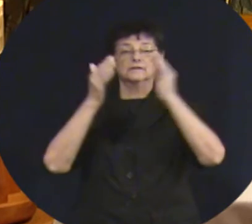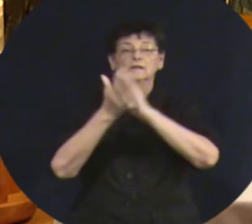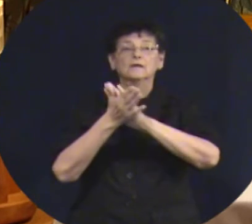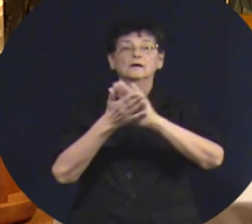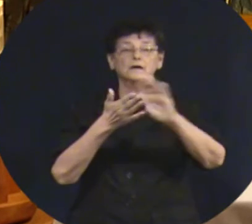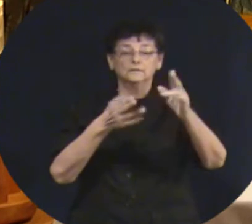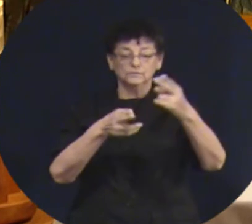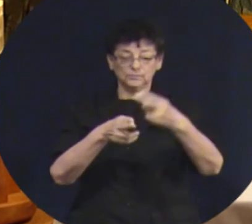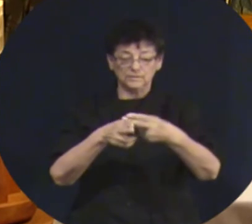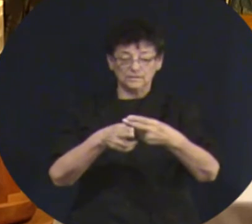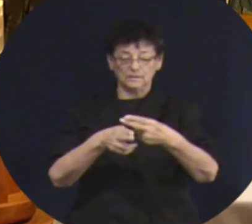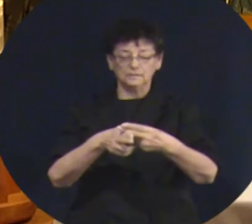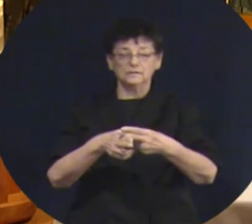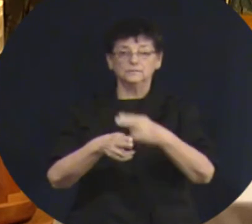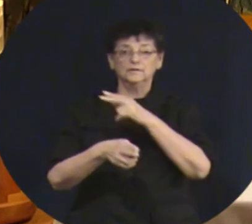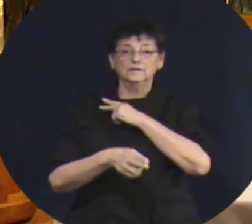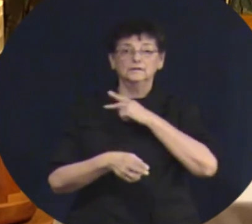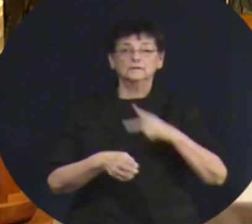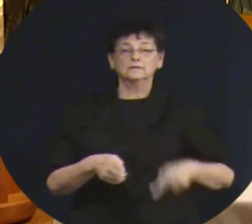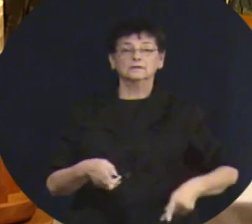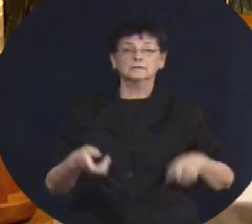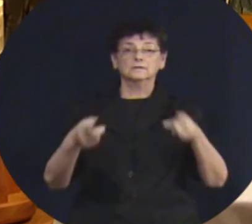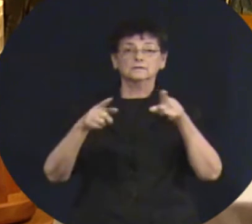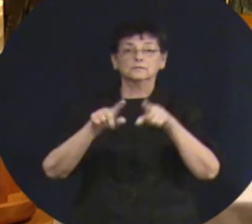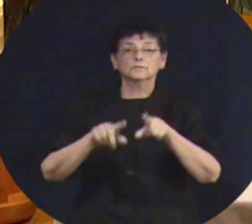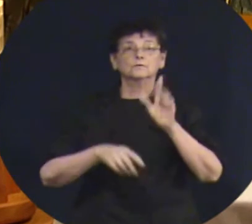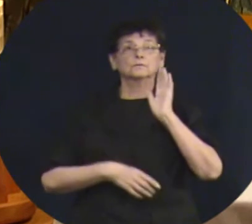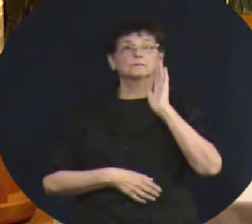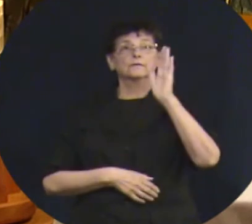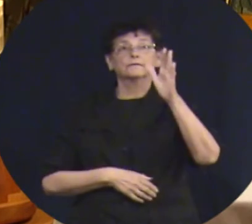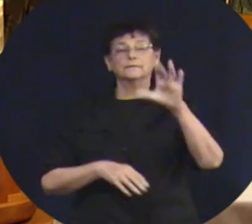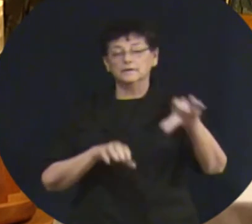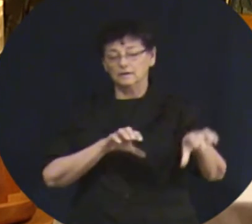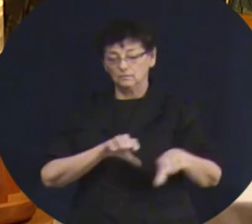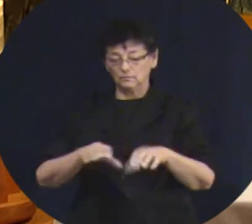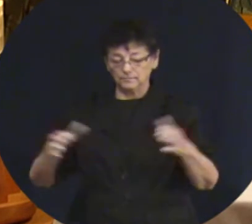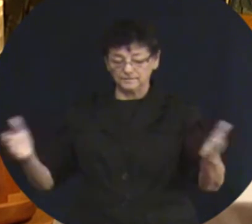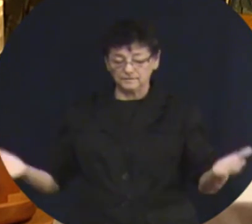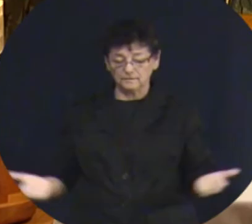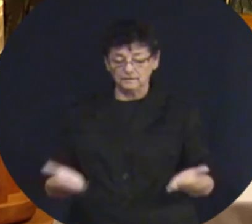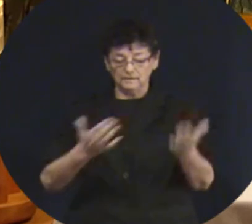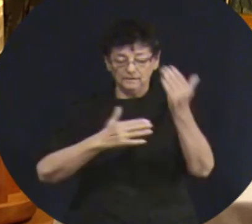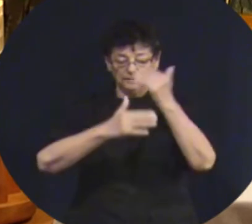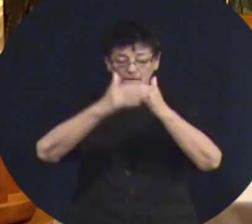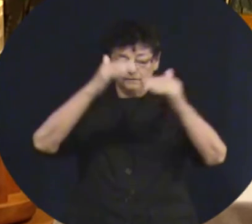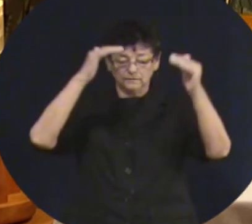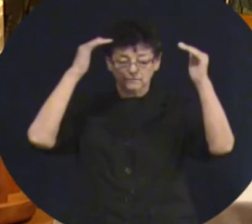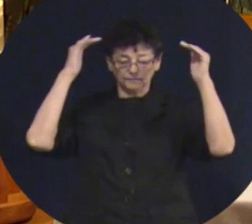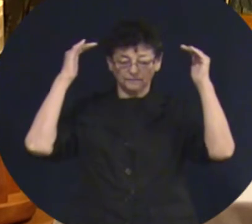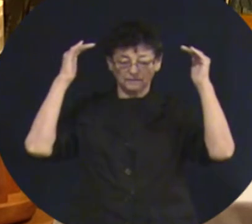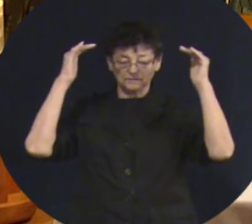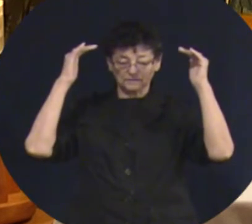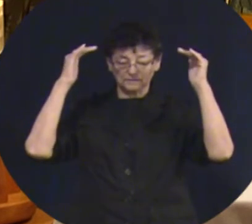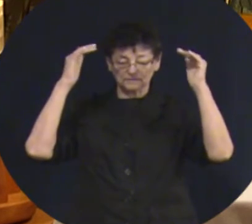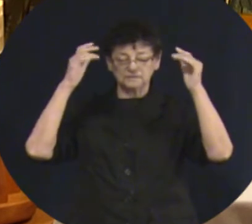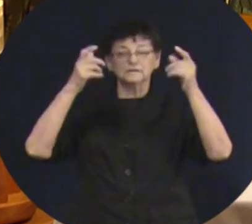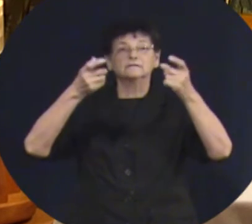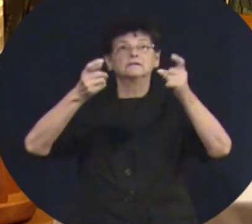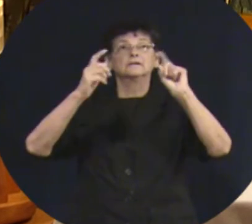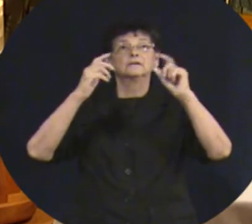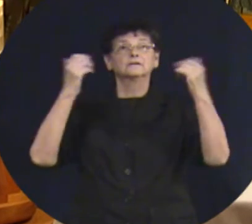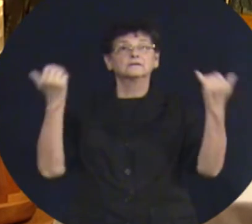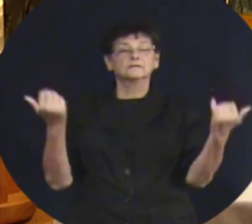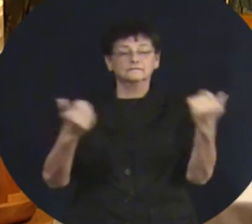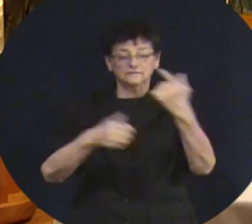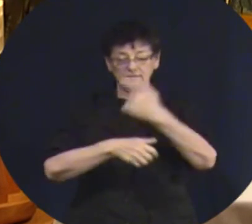heaven, hallowed be thy name. Thy kingdom come, thy will be done, on earth as it is in